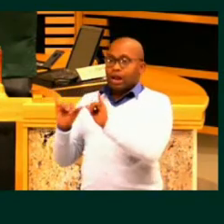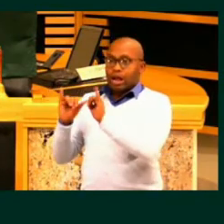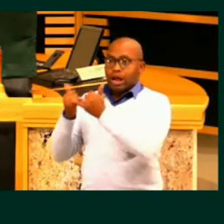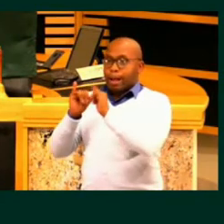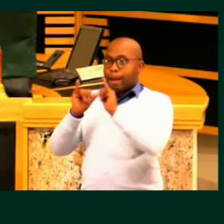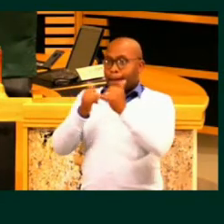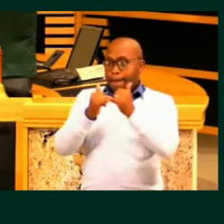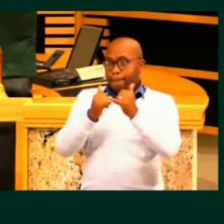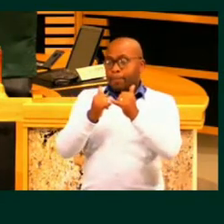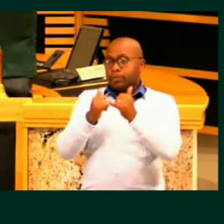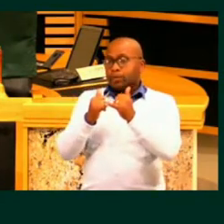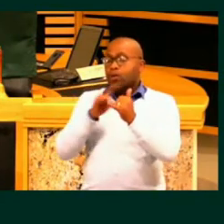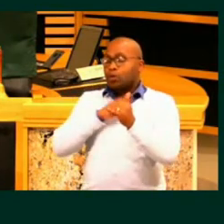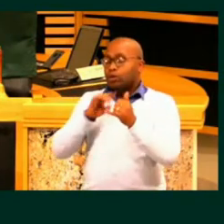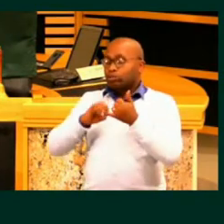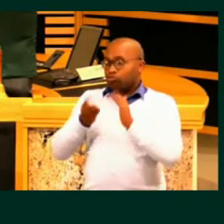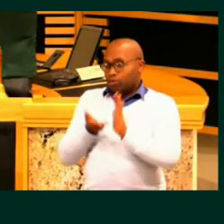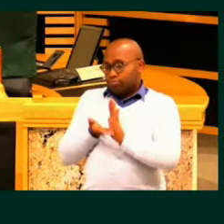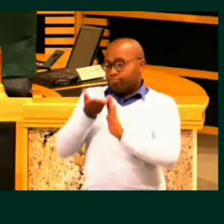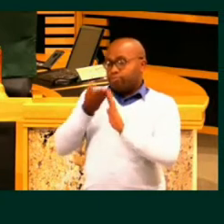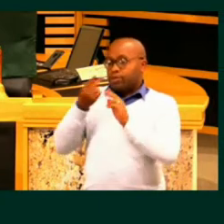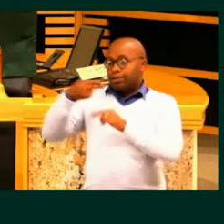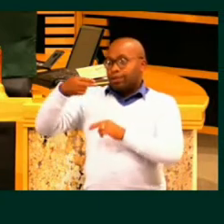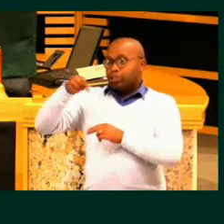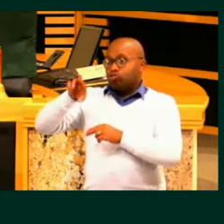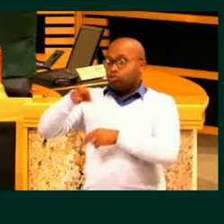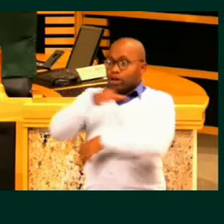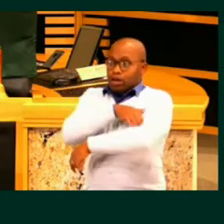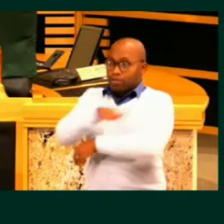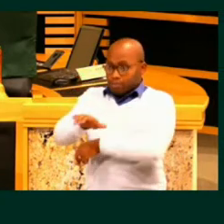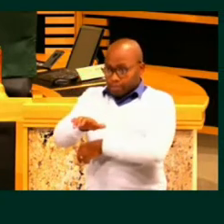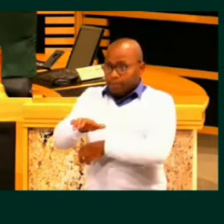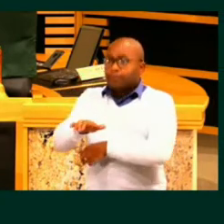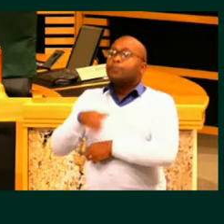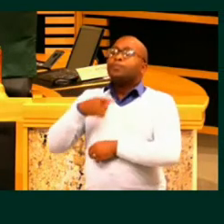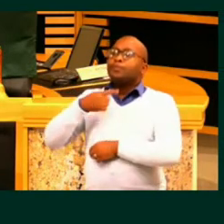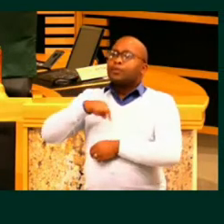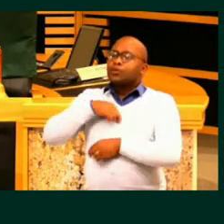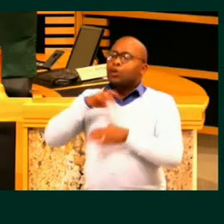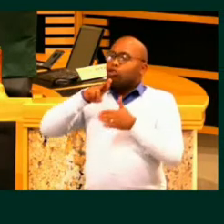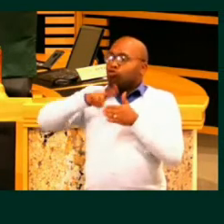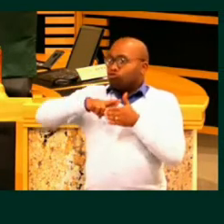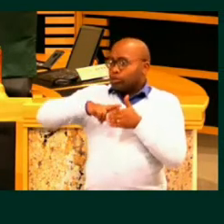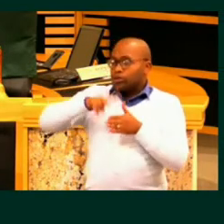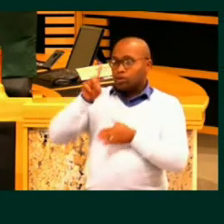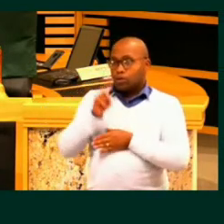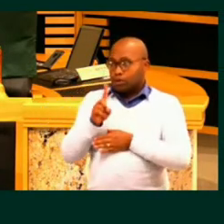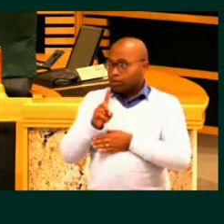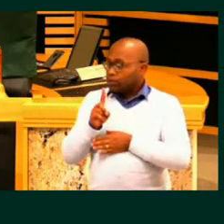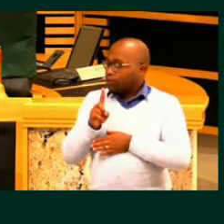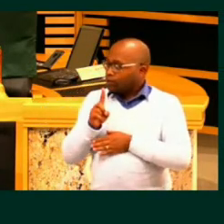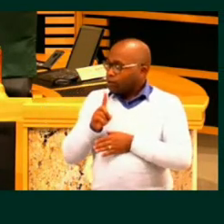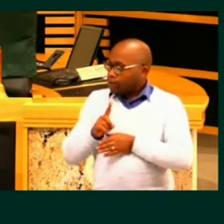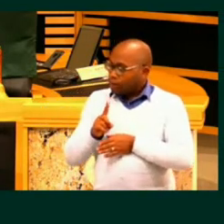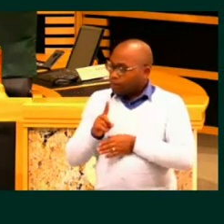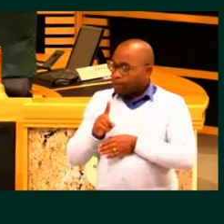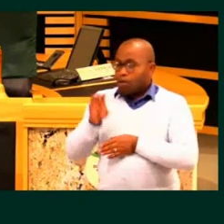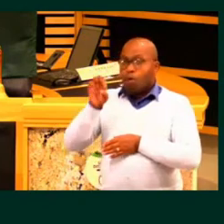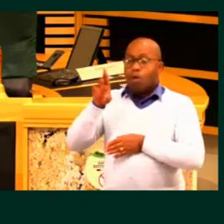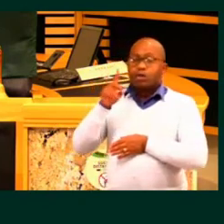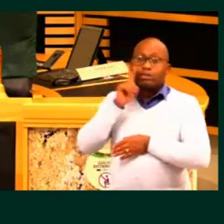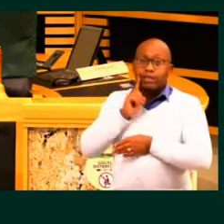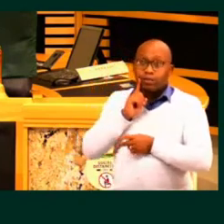resource capacity the location and the reasons for the blockage or delays of the projects um